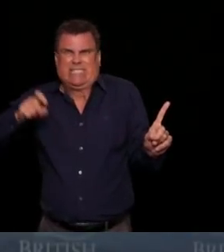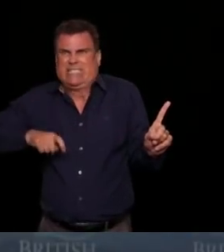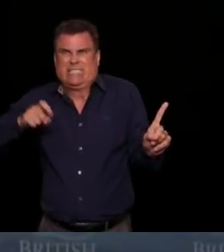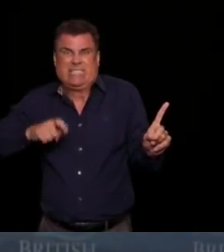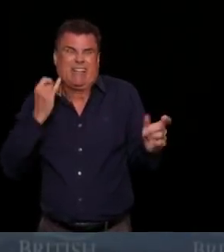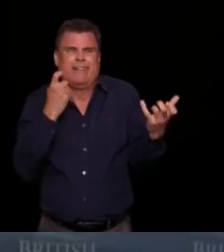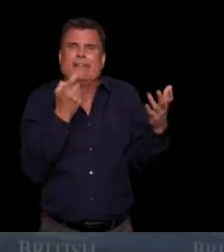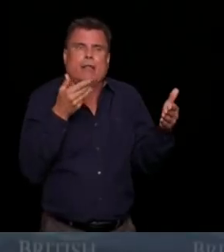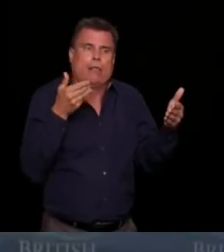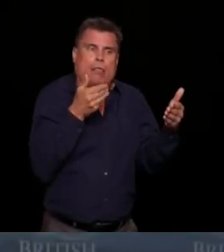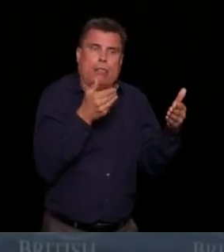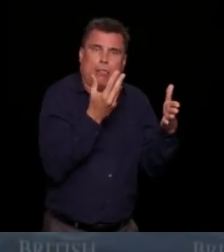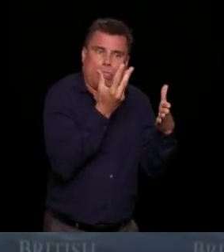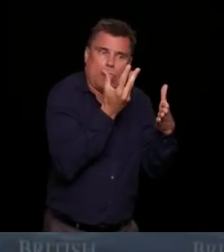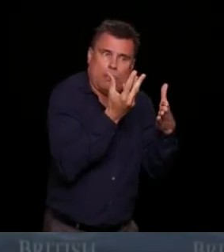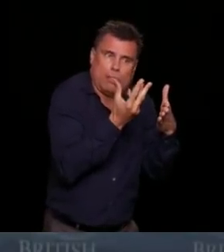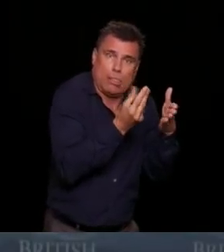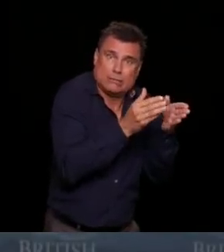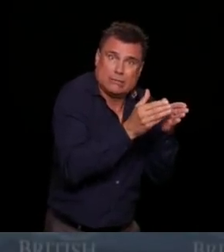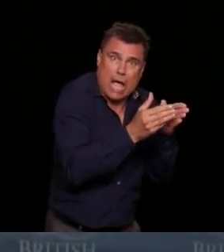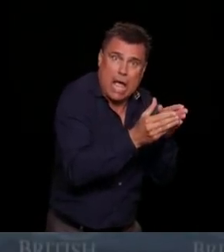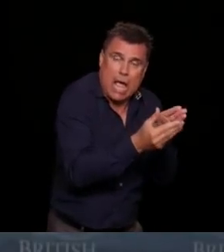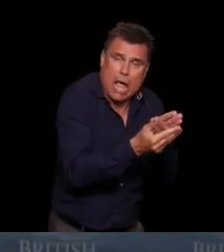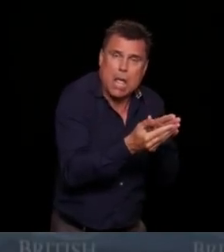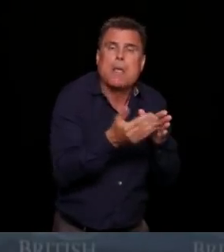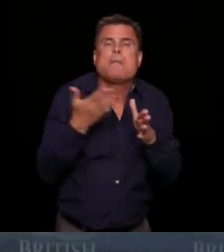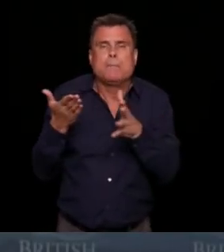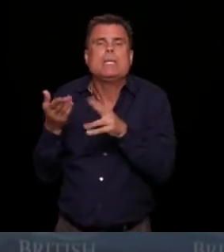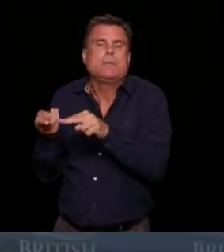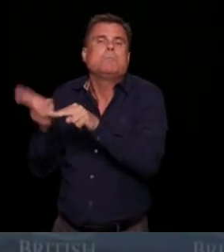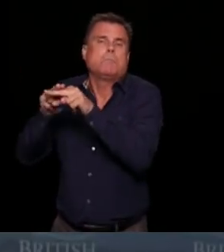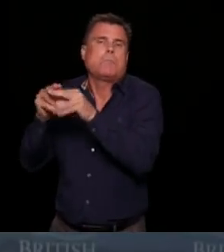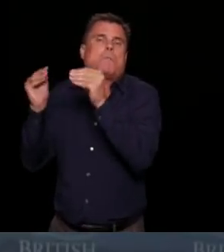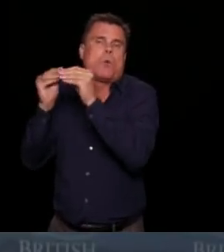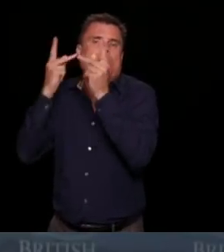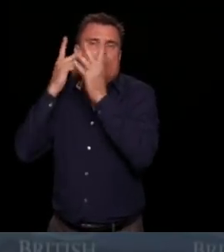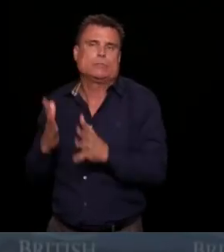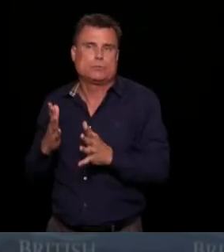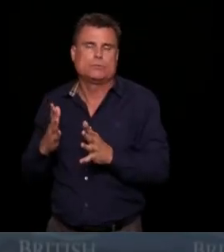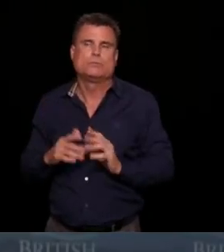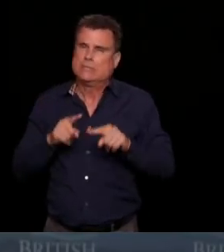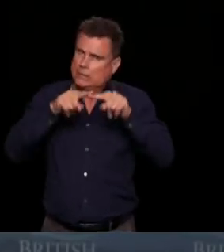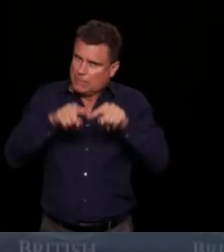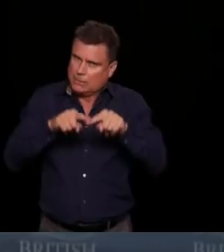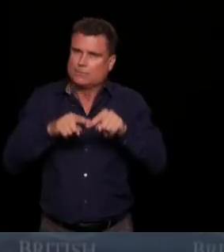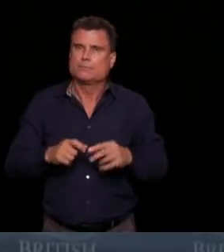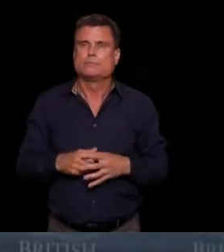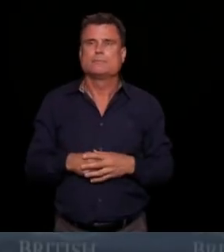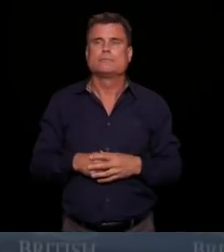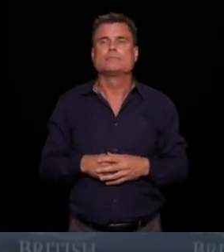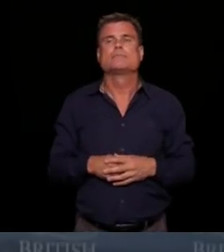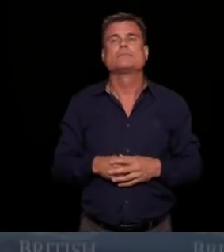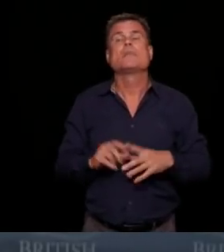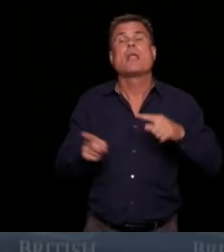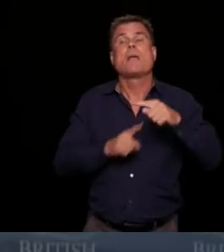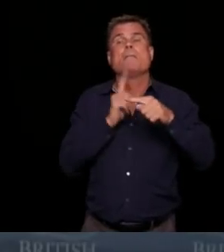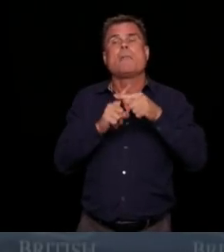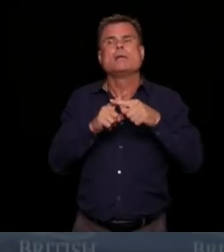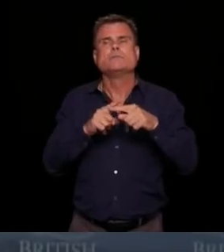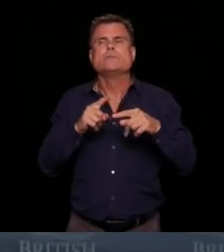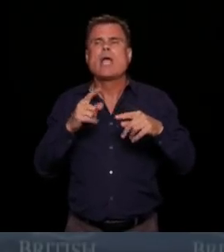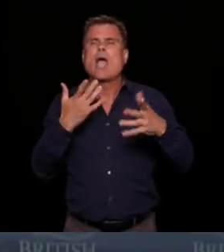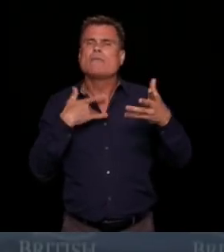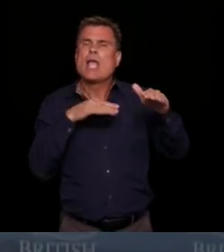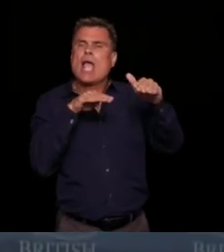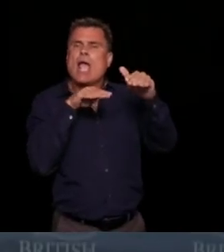for example, both in acute care and in long-term care, have access to advocates, and those changes